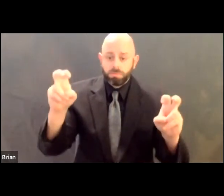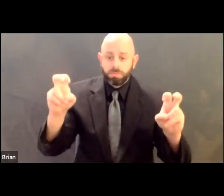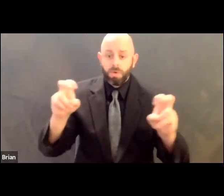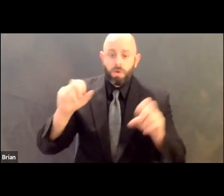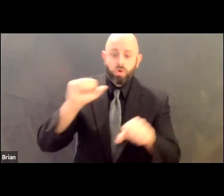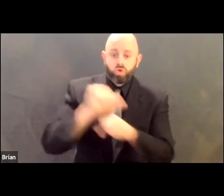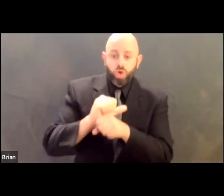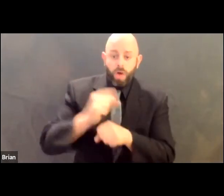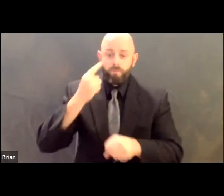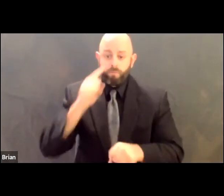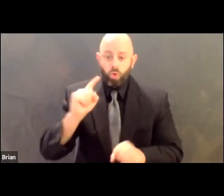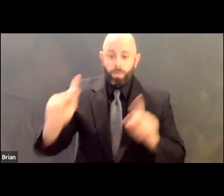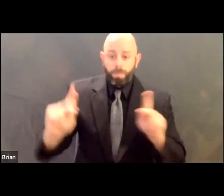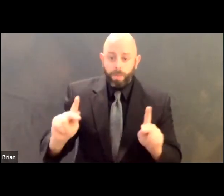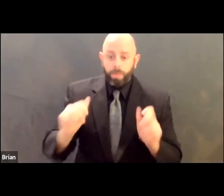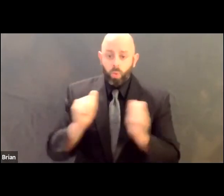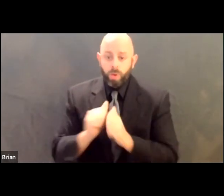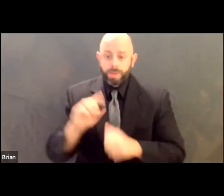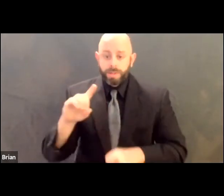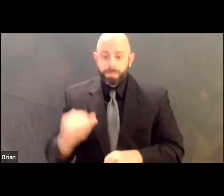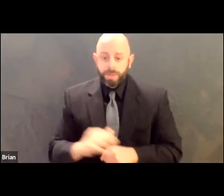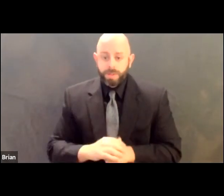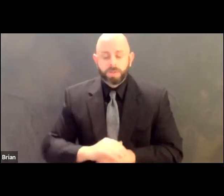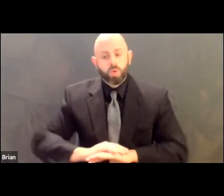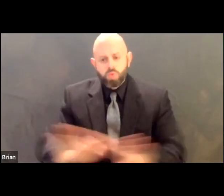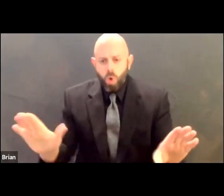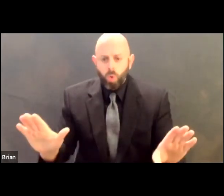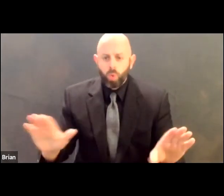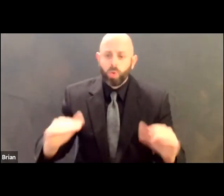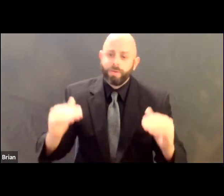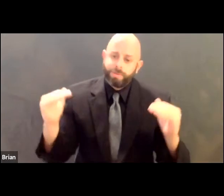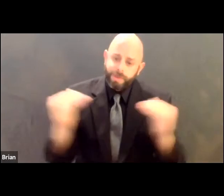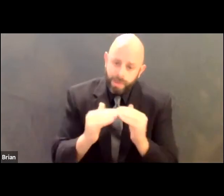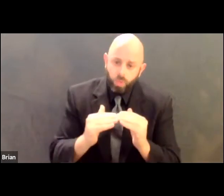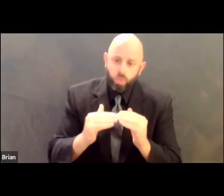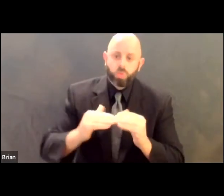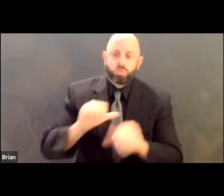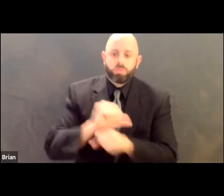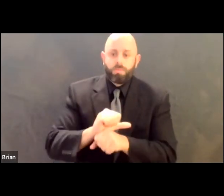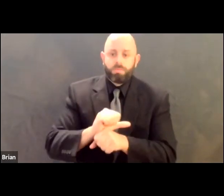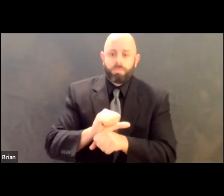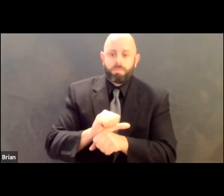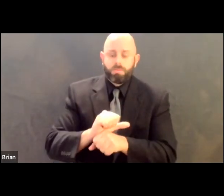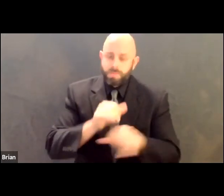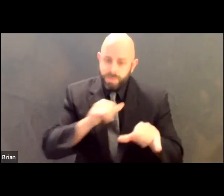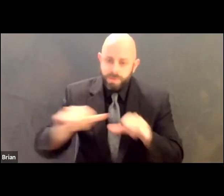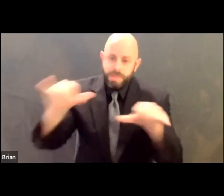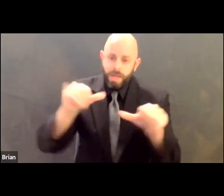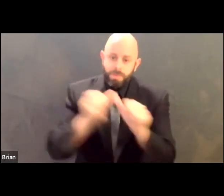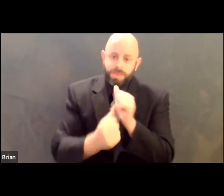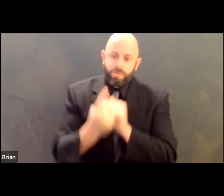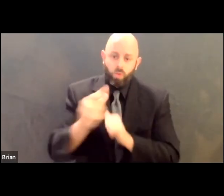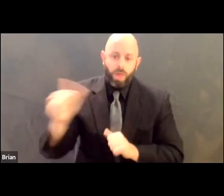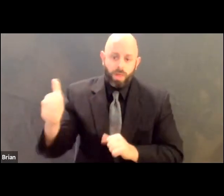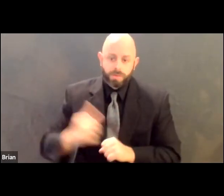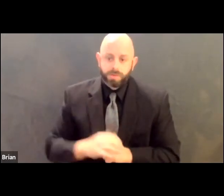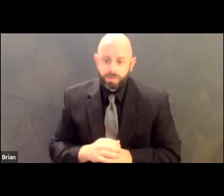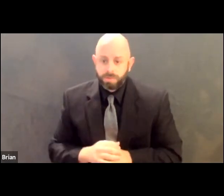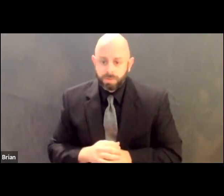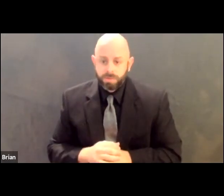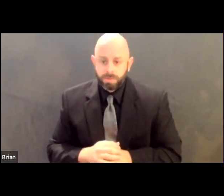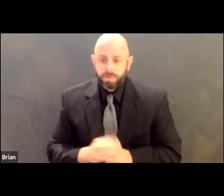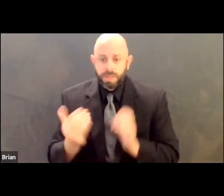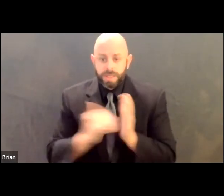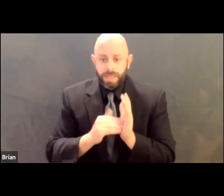job just like everyone else has. So again, this is our challenge, I think,